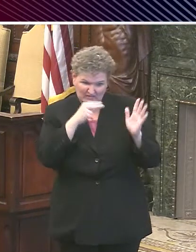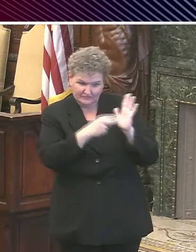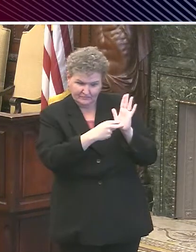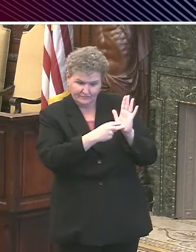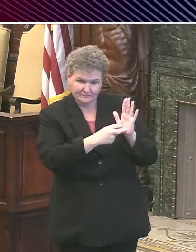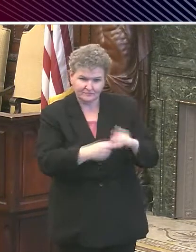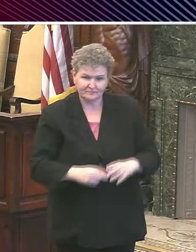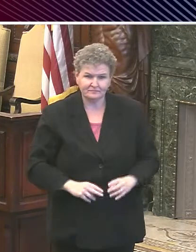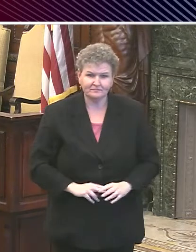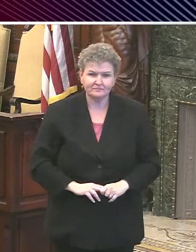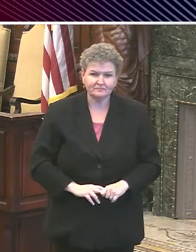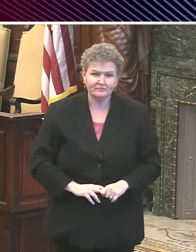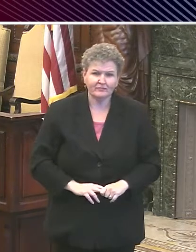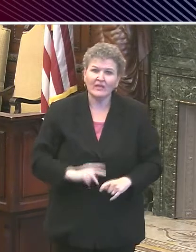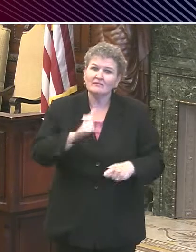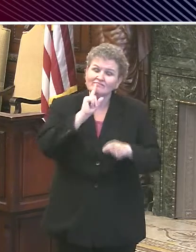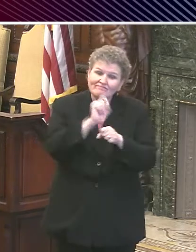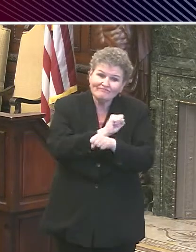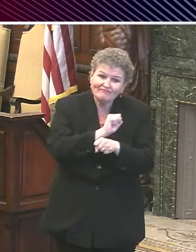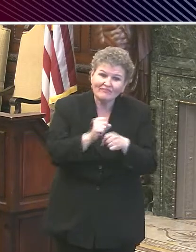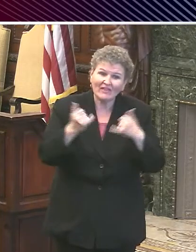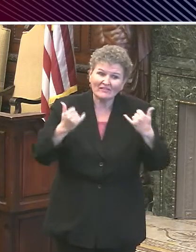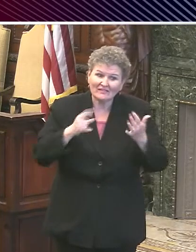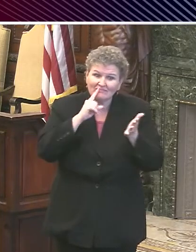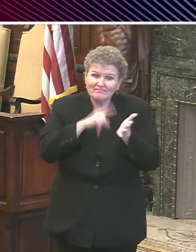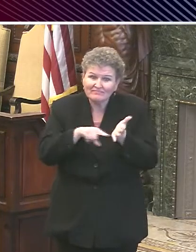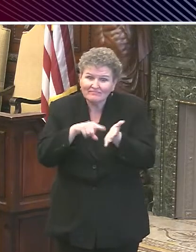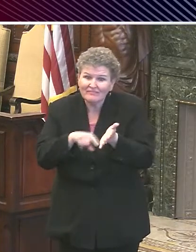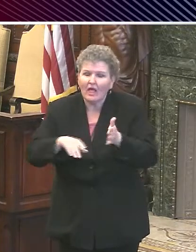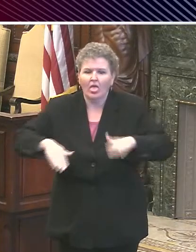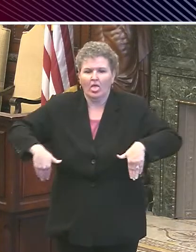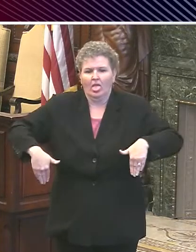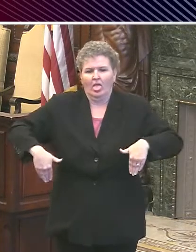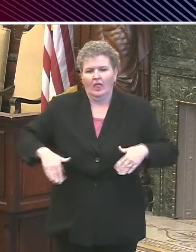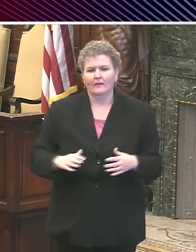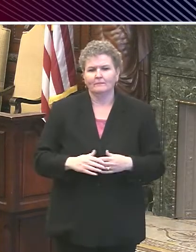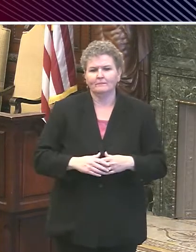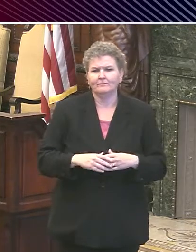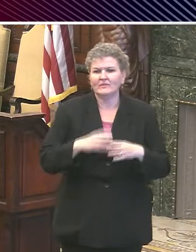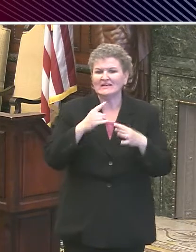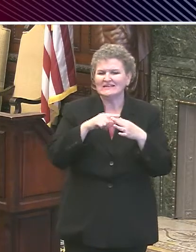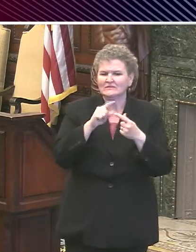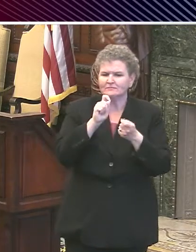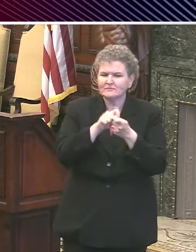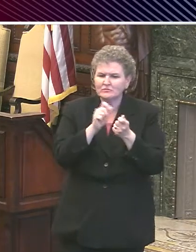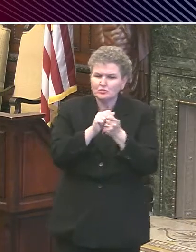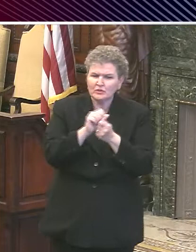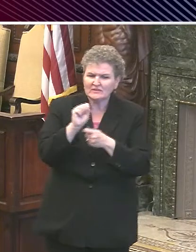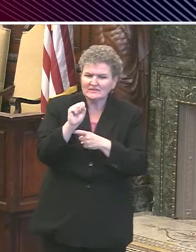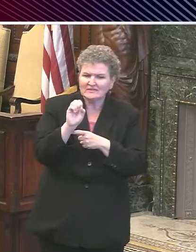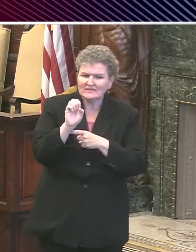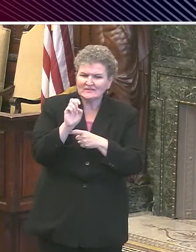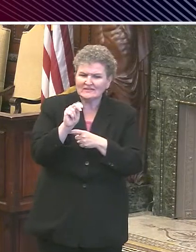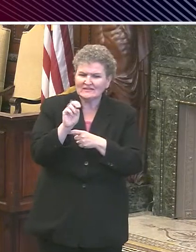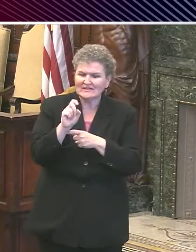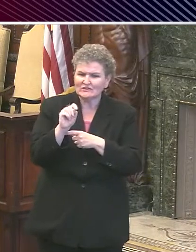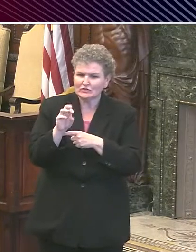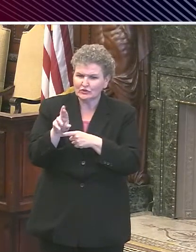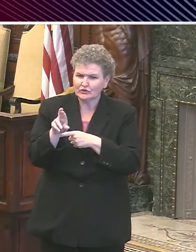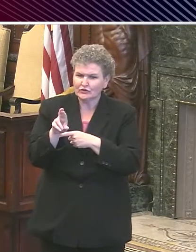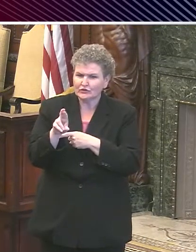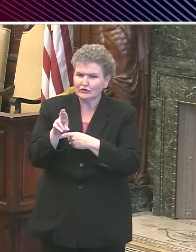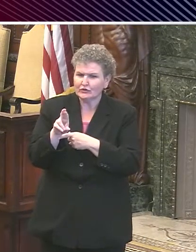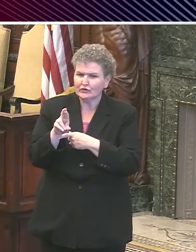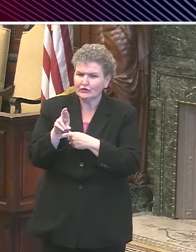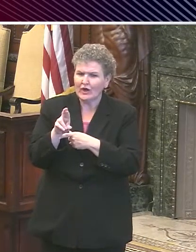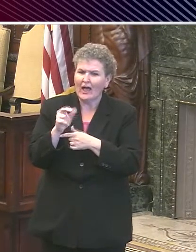collections because we need different type of sensors, and that's the next phase to show an actual collection. But what we do is show visits, and visits gives a good indication that the